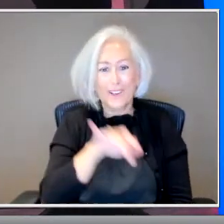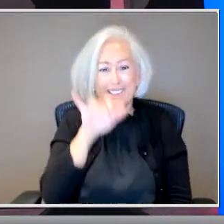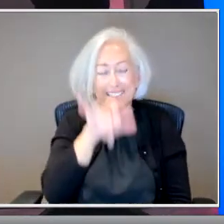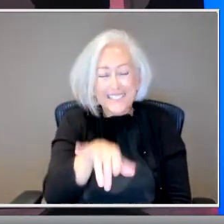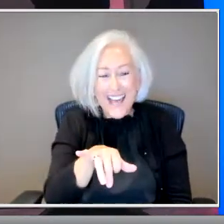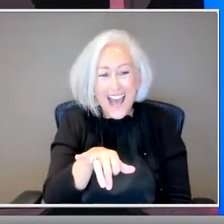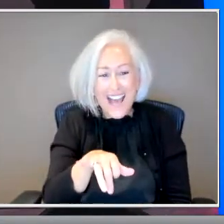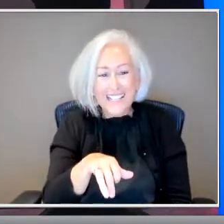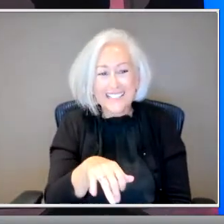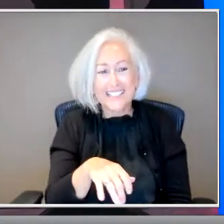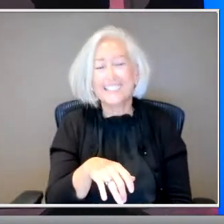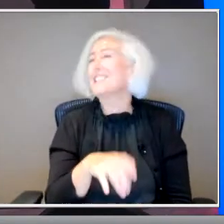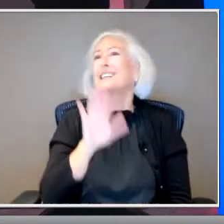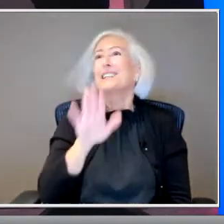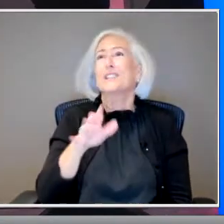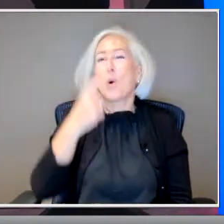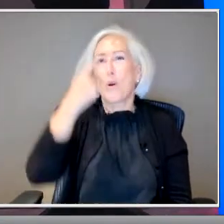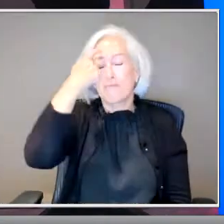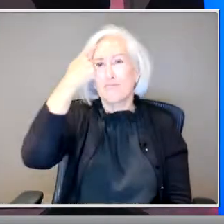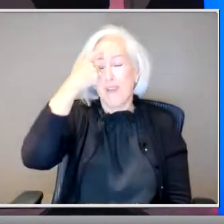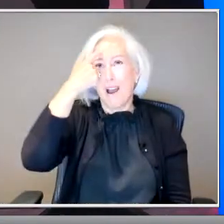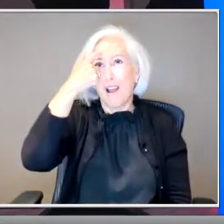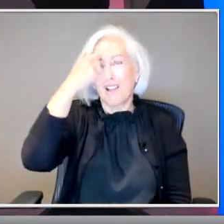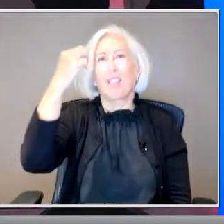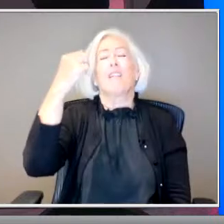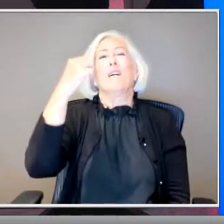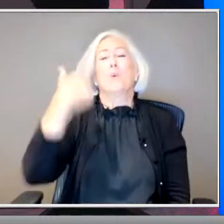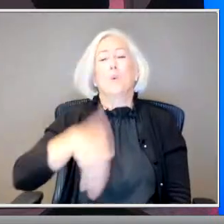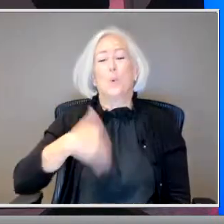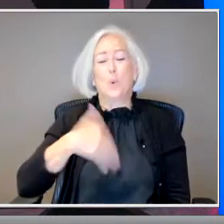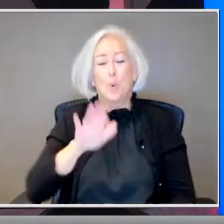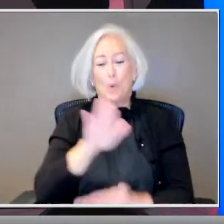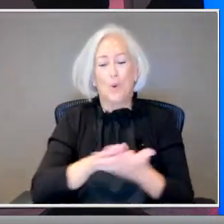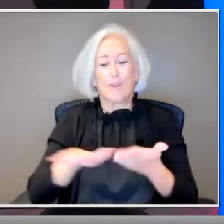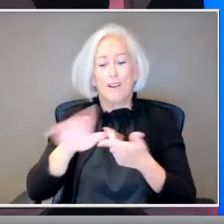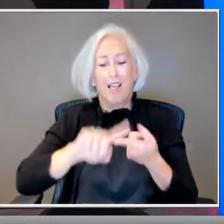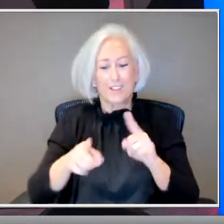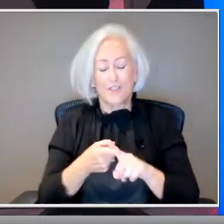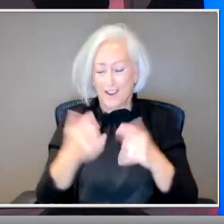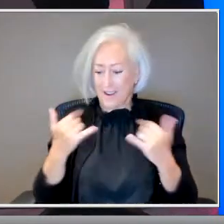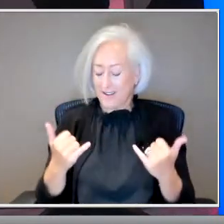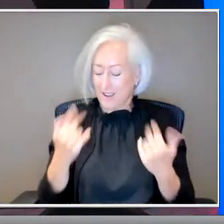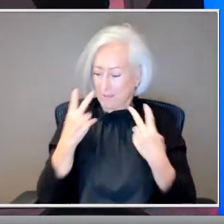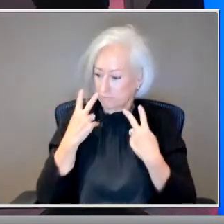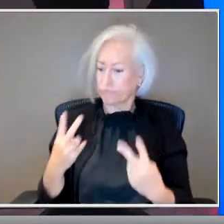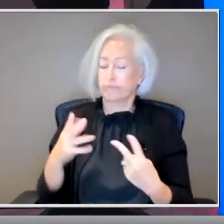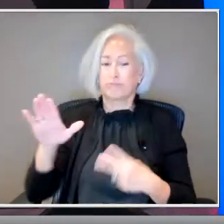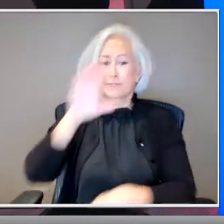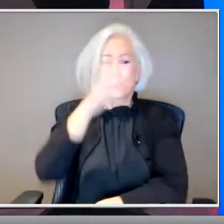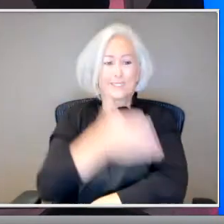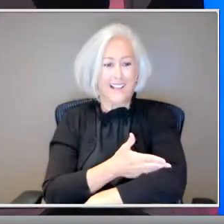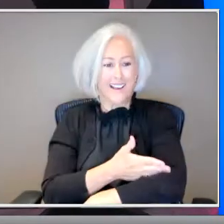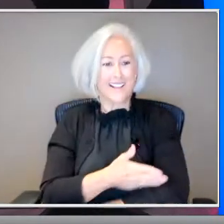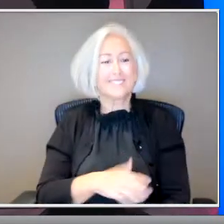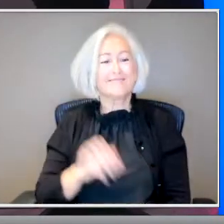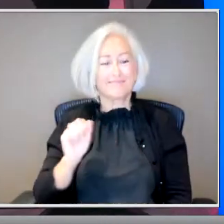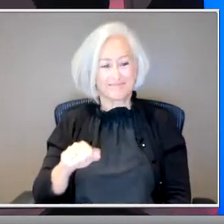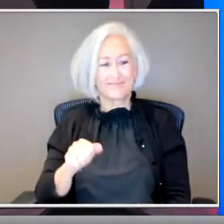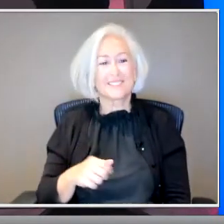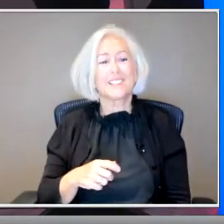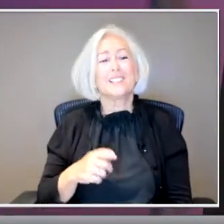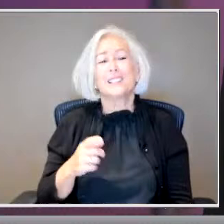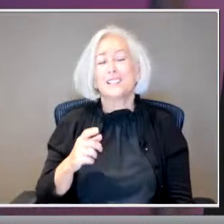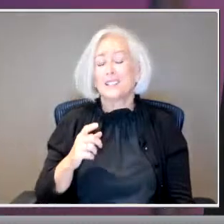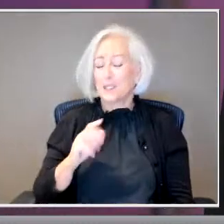frozen in your mind as your college buddy, and then you have her Yes. son. Well, and we had a performing your very heart small procedure. pledge class, so we